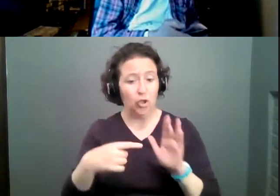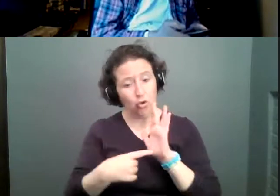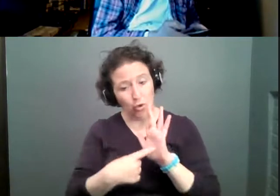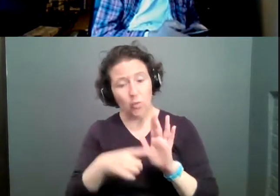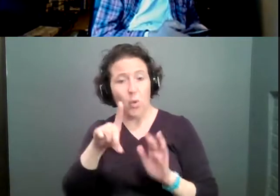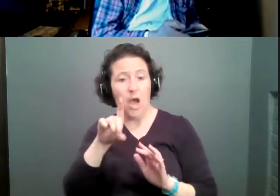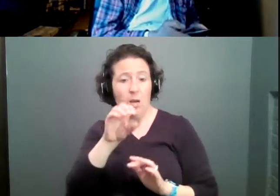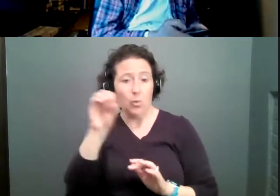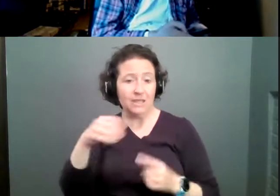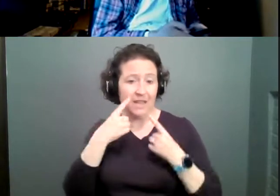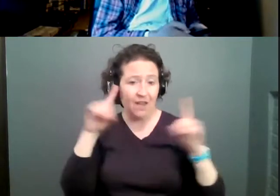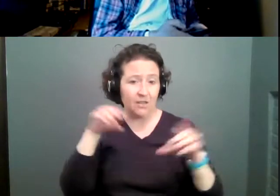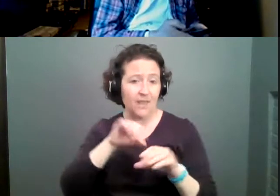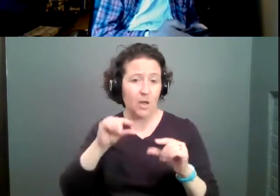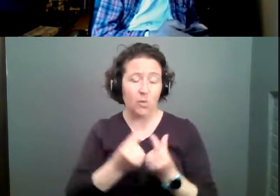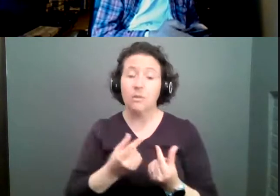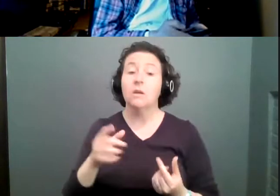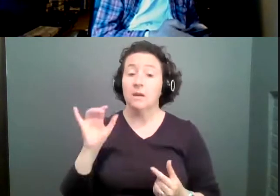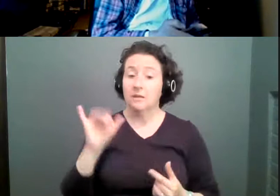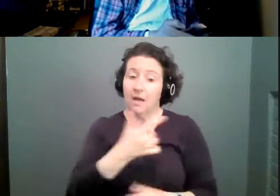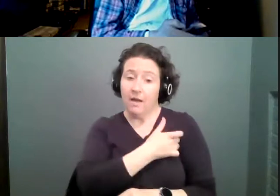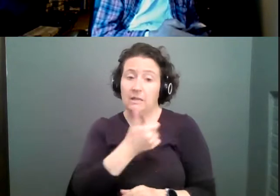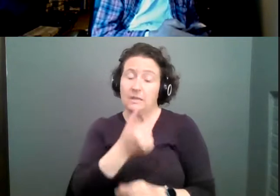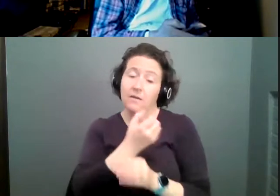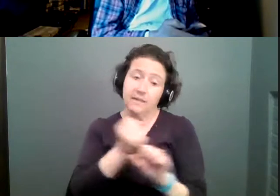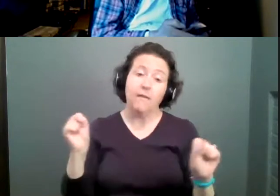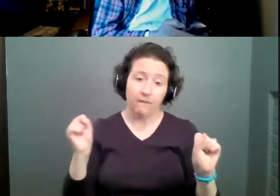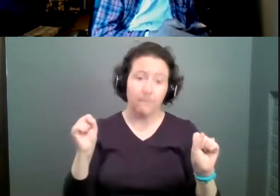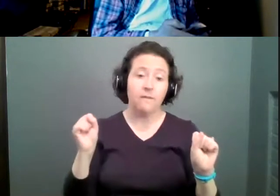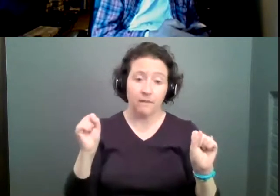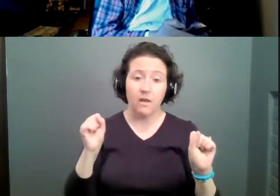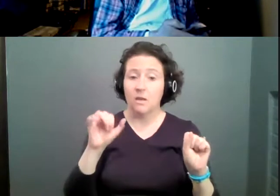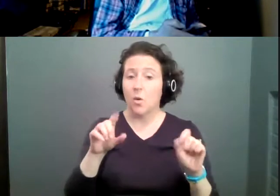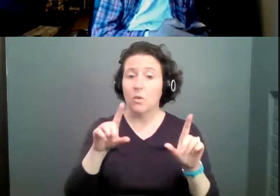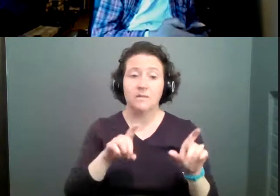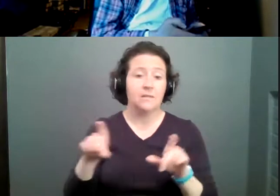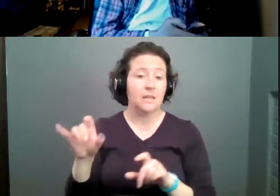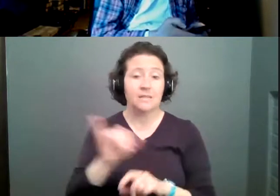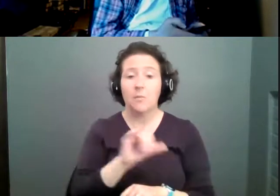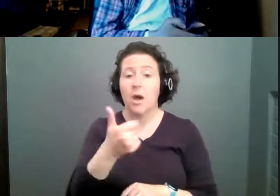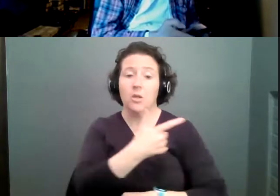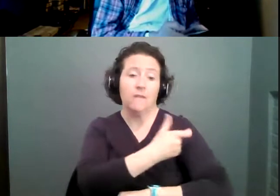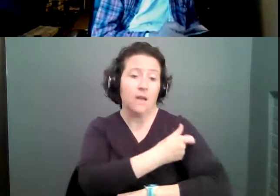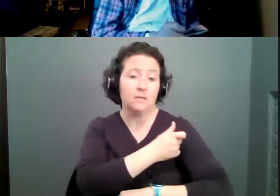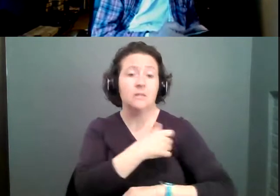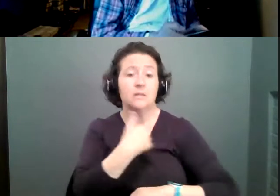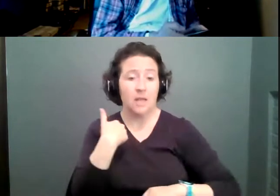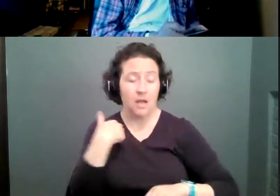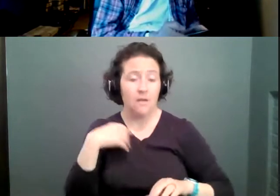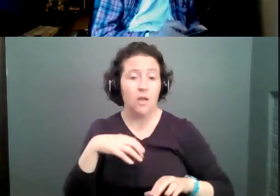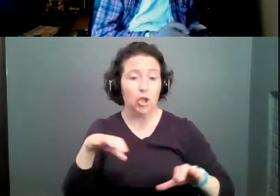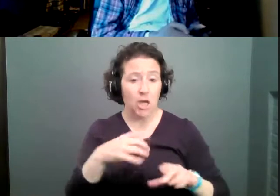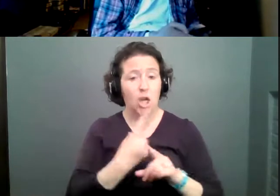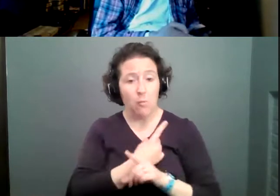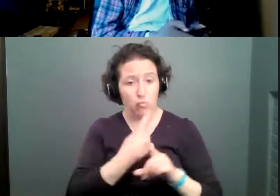And it is very safe. And these trials, just like on the other vaccines, have been conducted in a